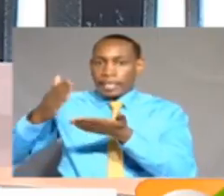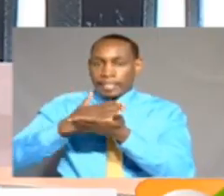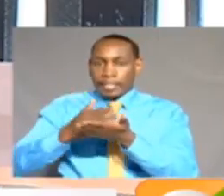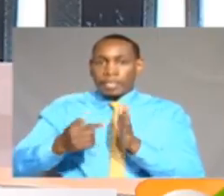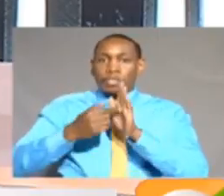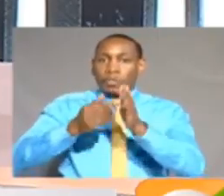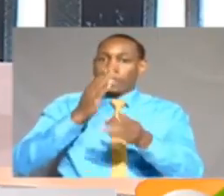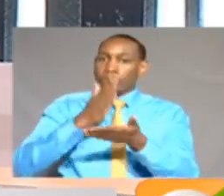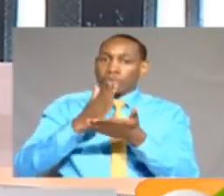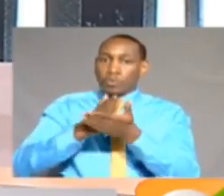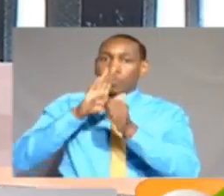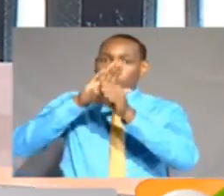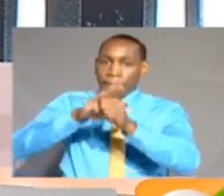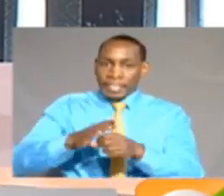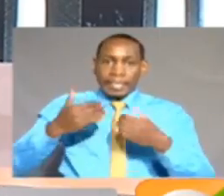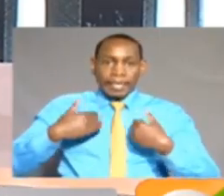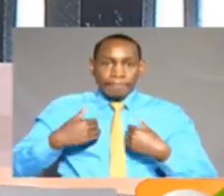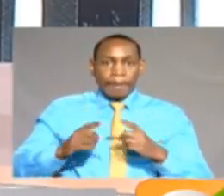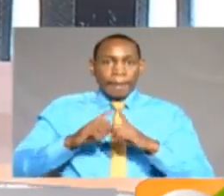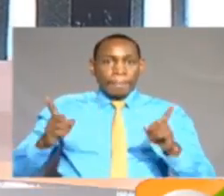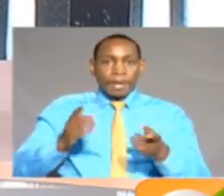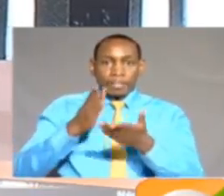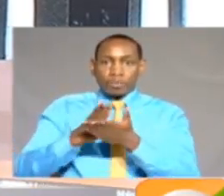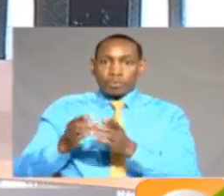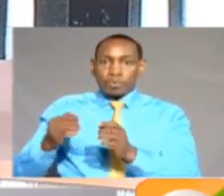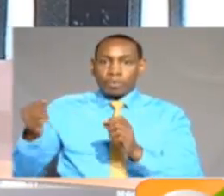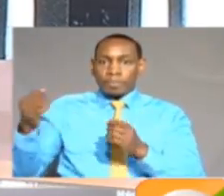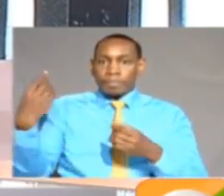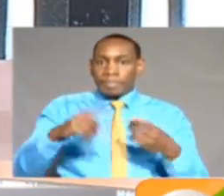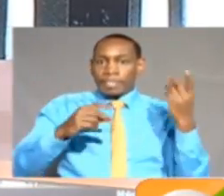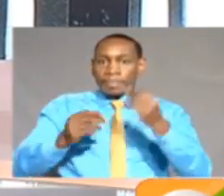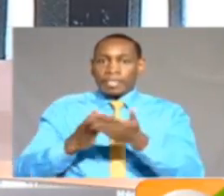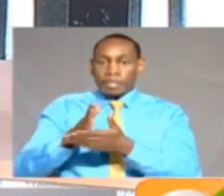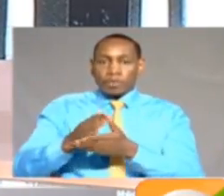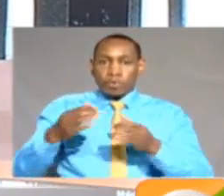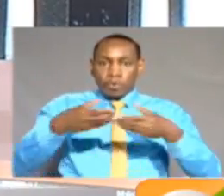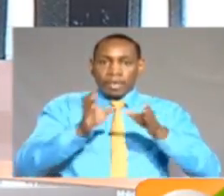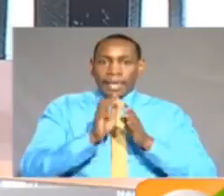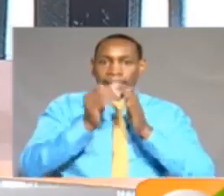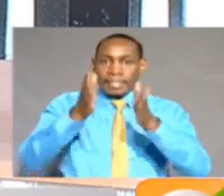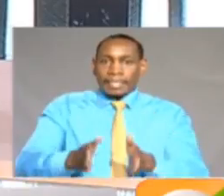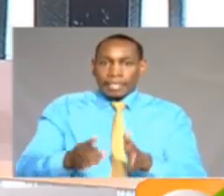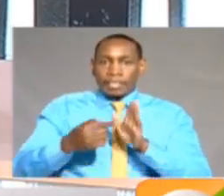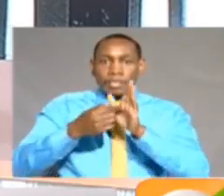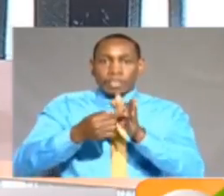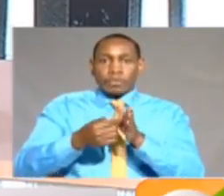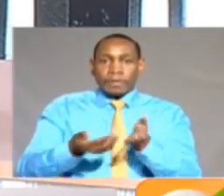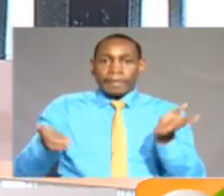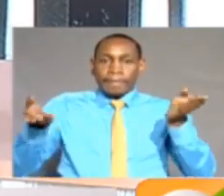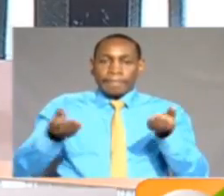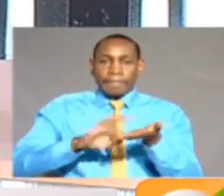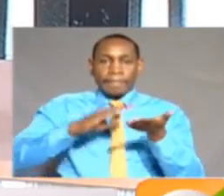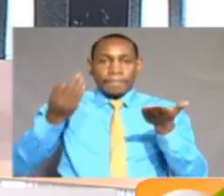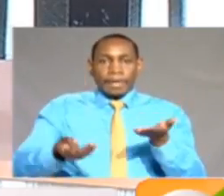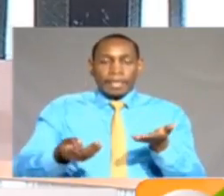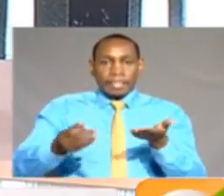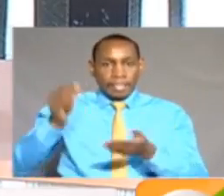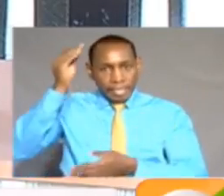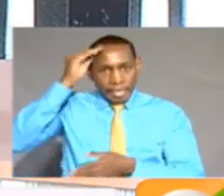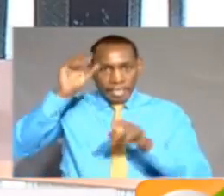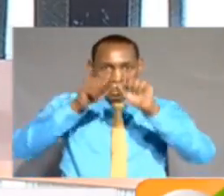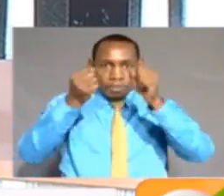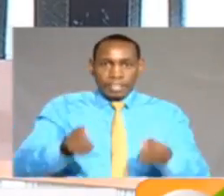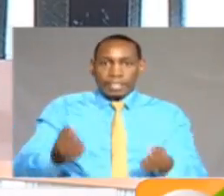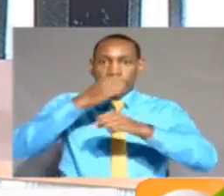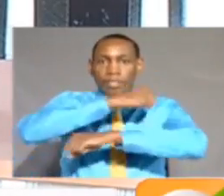claims about bullying. But is bullying by prefects and senior students a symptom of a collapsing value system in our schools? Dr. Swangira